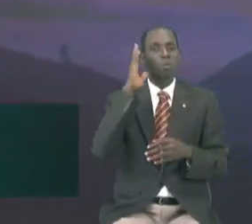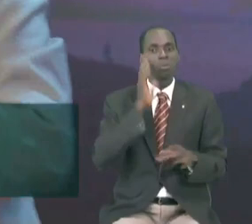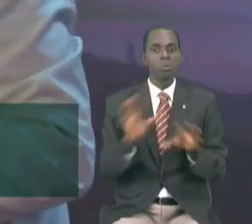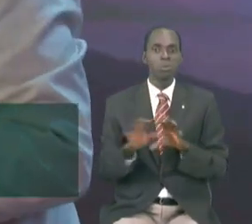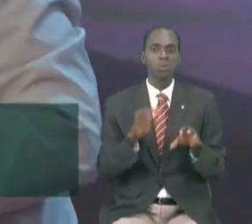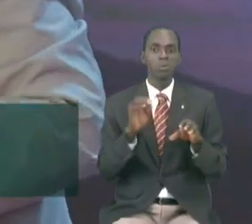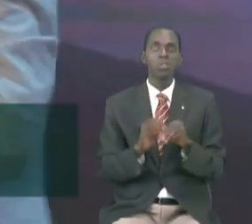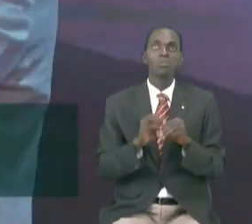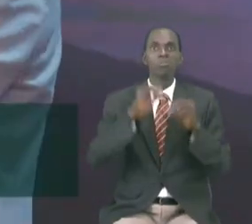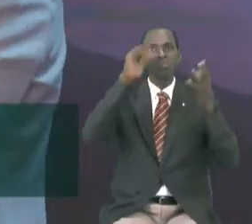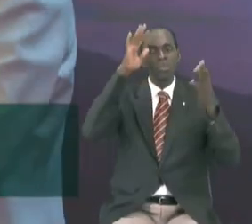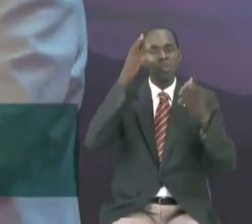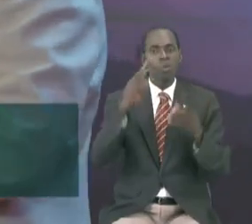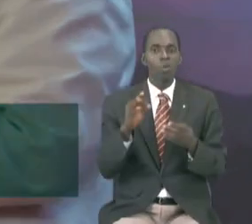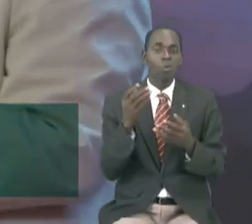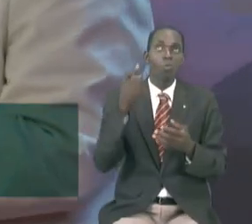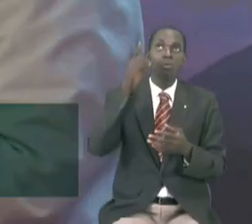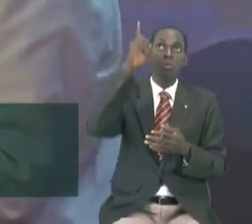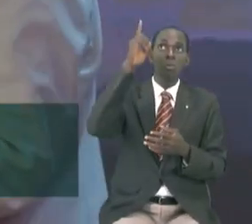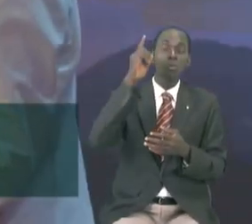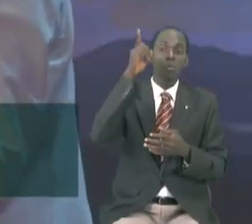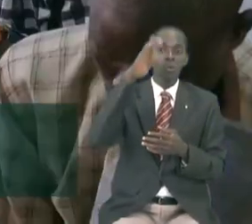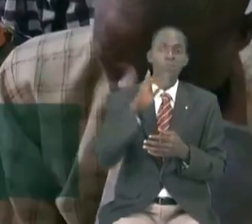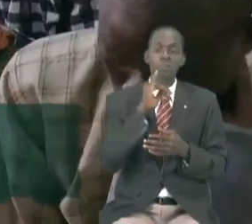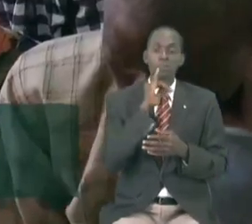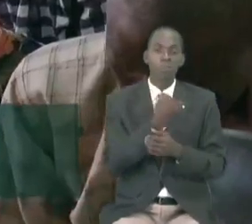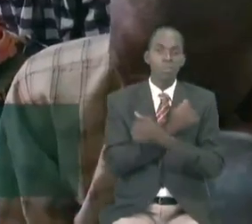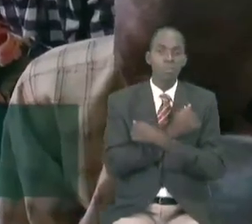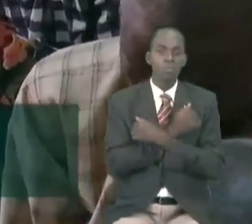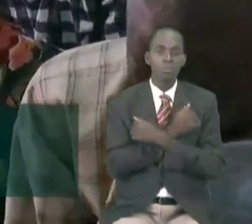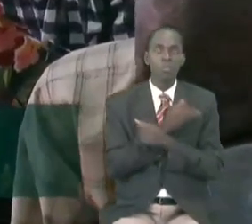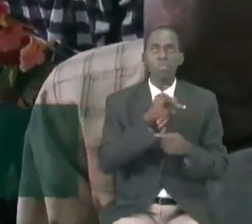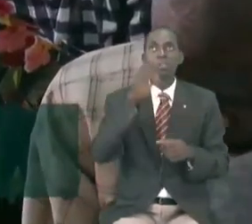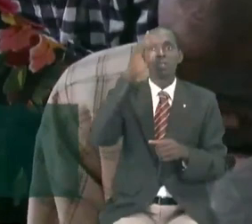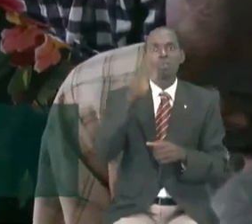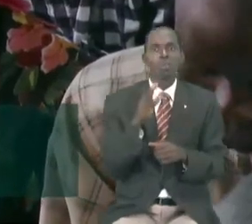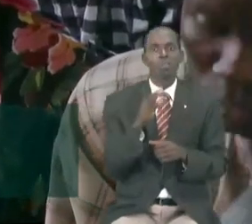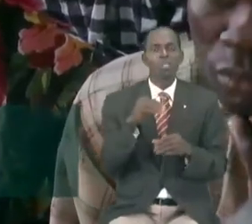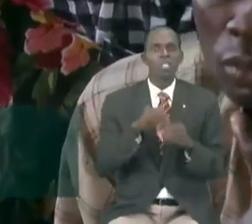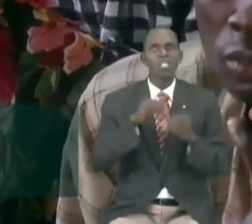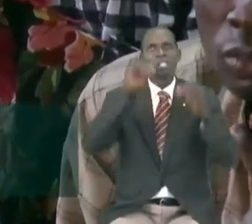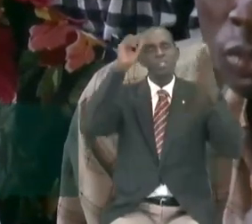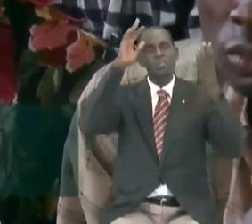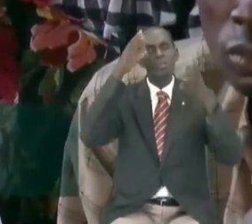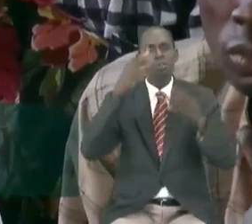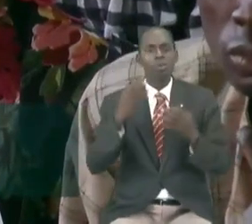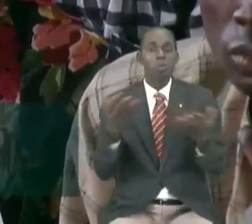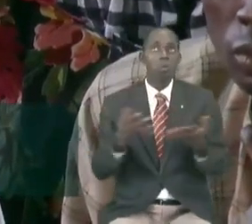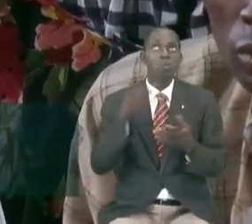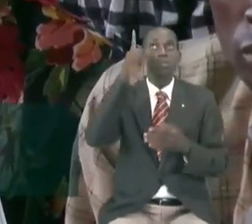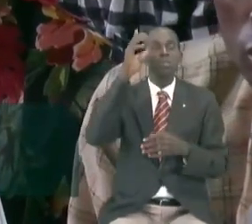of what he will do. Look at Jonah chapter 2. I'm reading from verse 8. They that observe